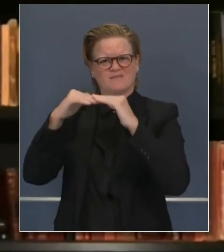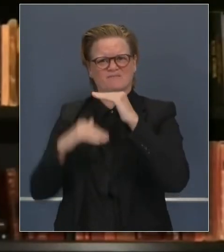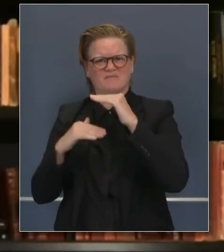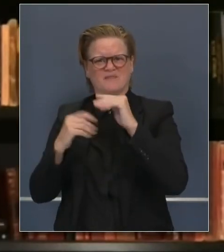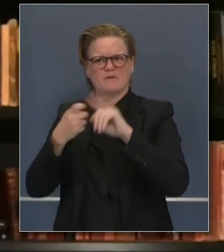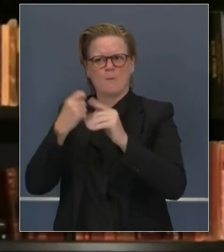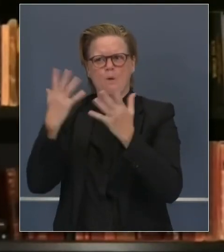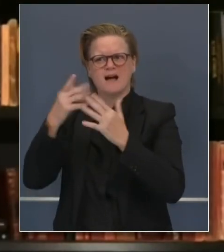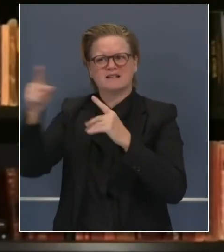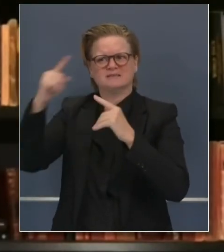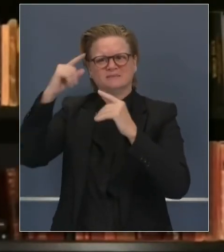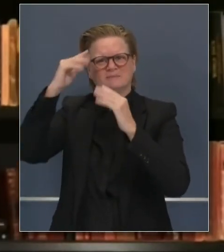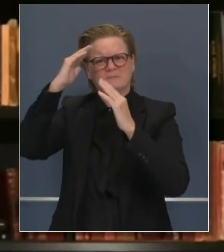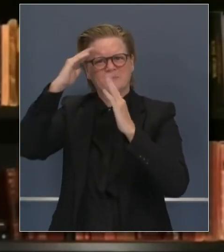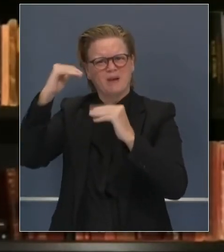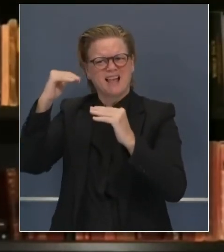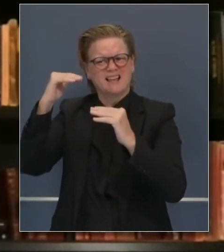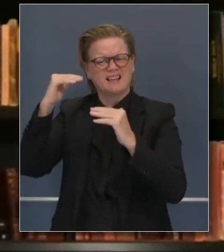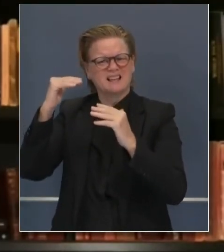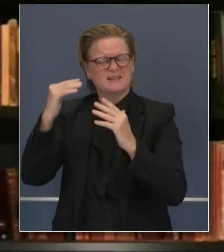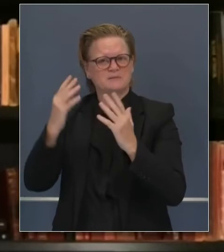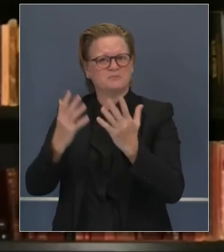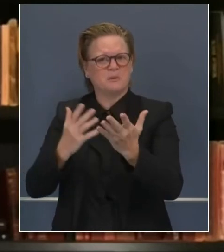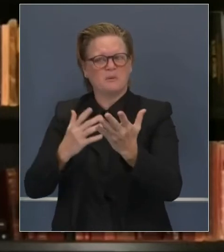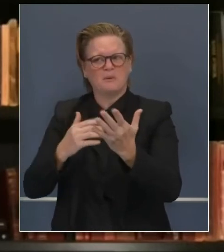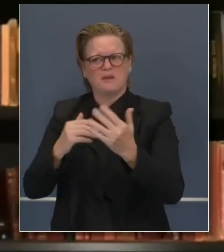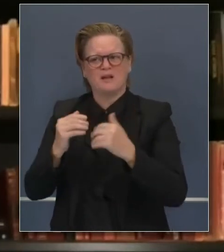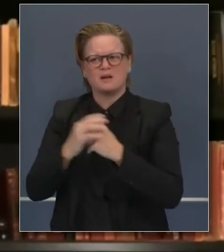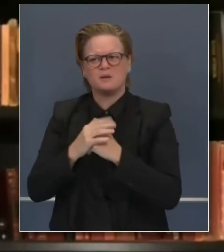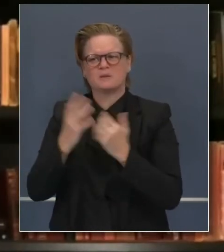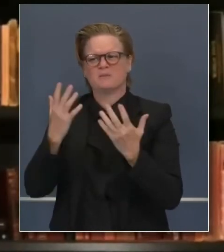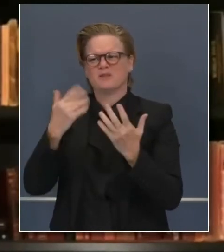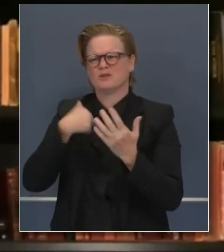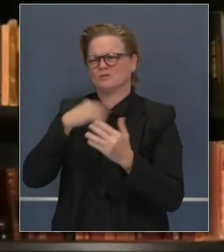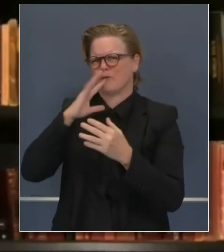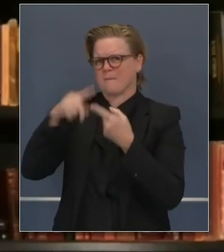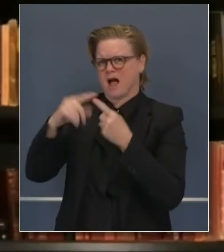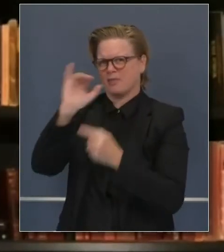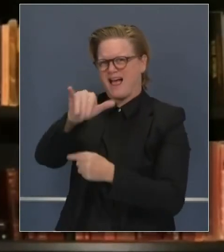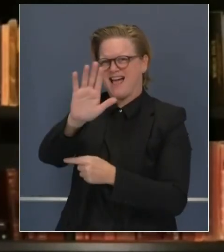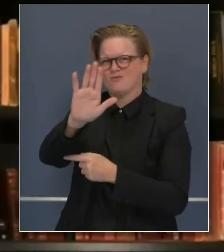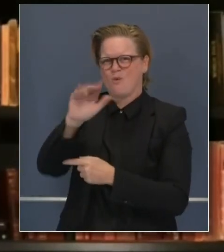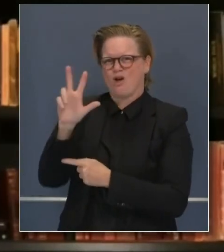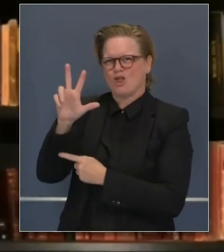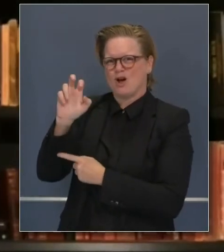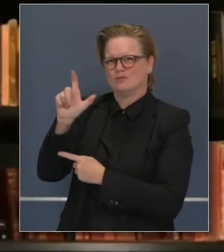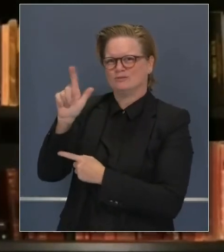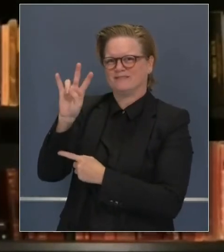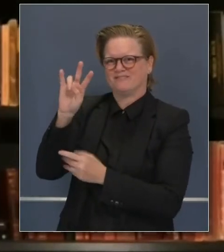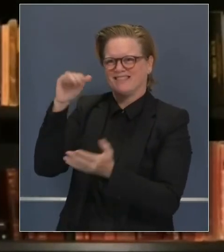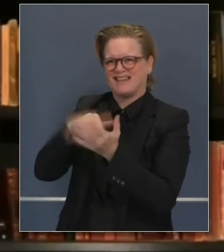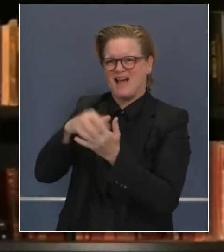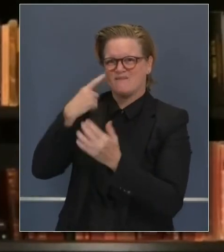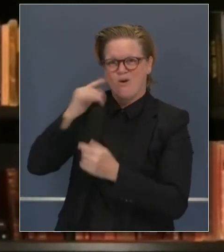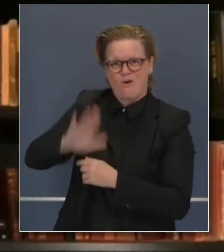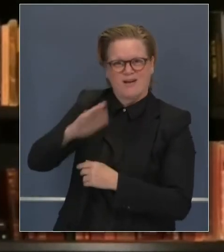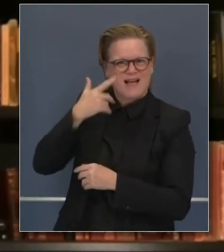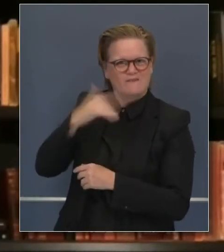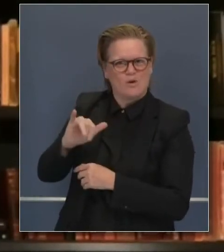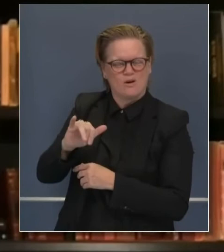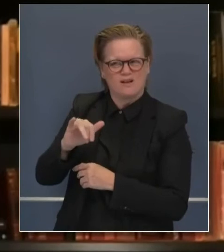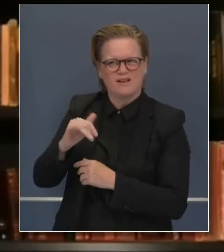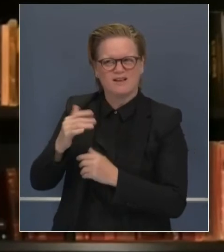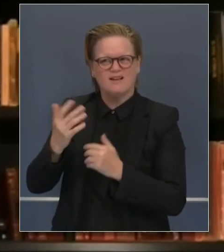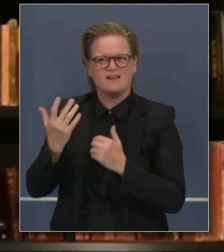327,000 doses that are due to be coming to California in the next 2 weeks, first of all, is that